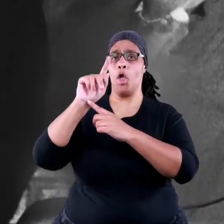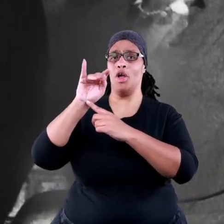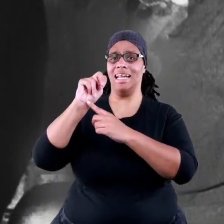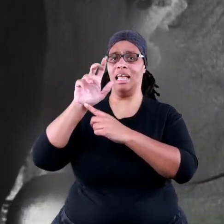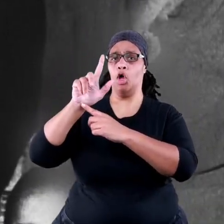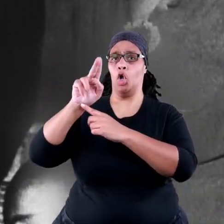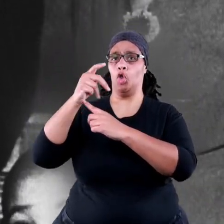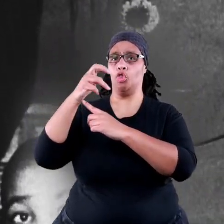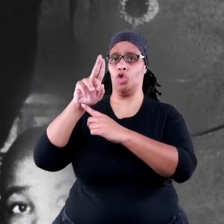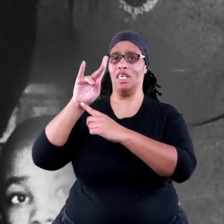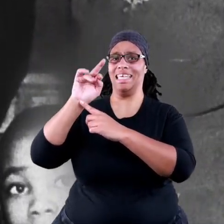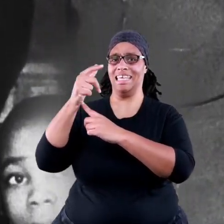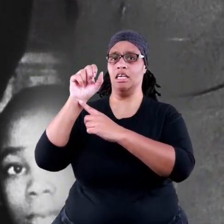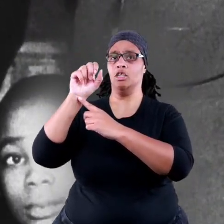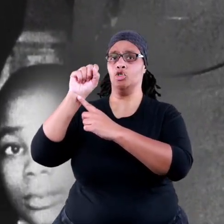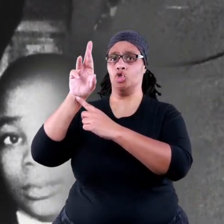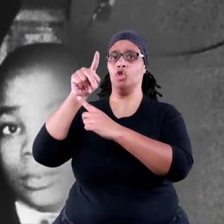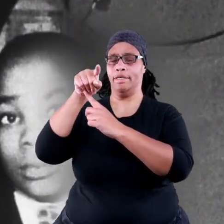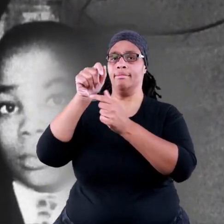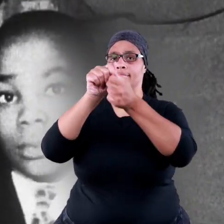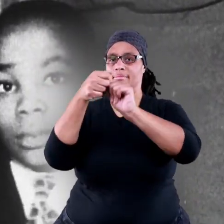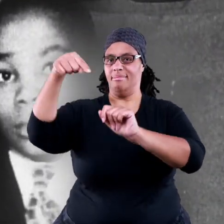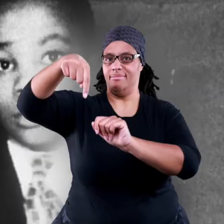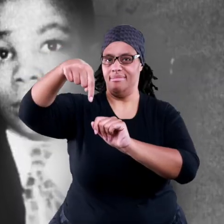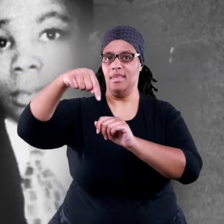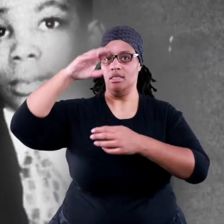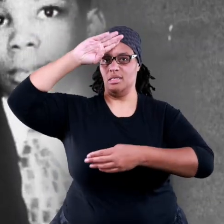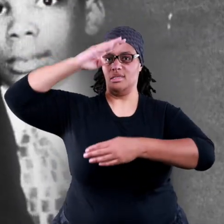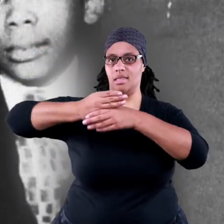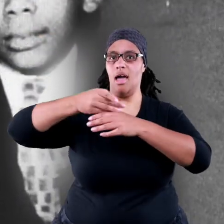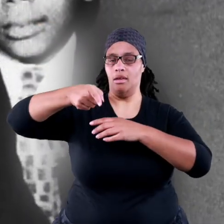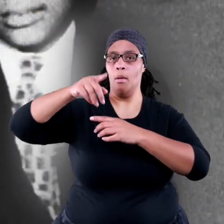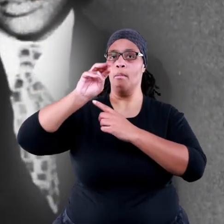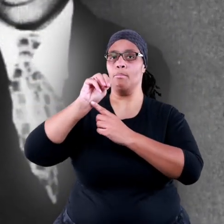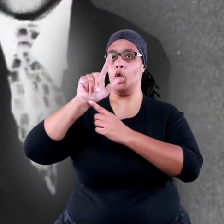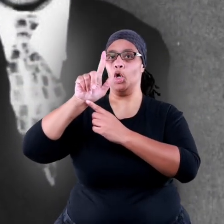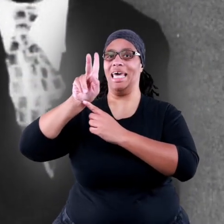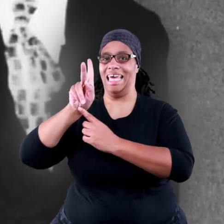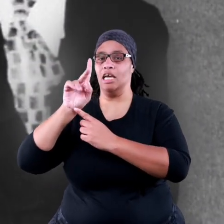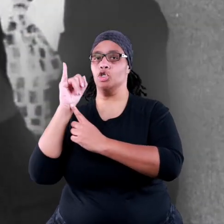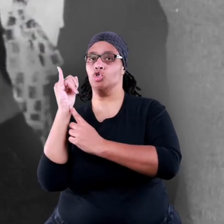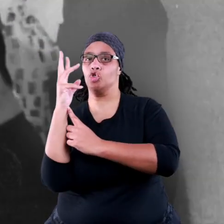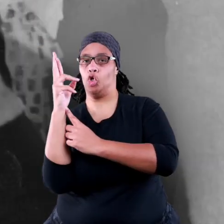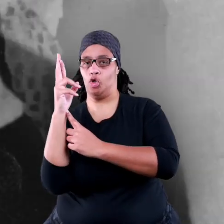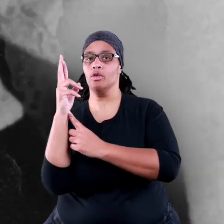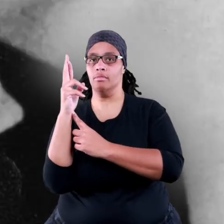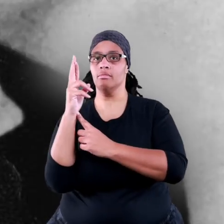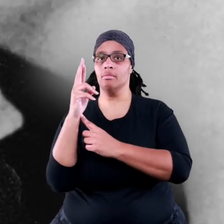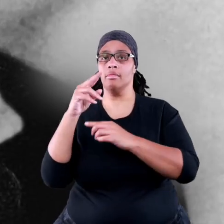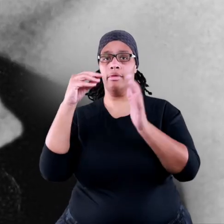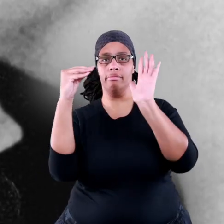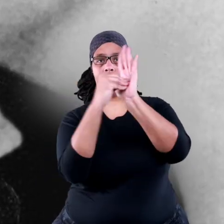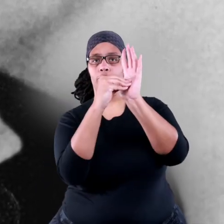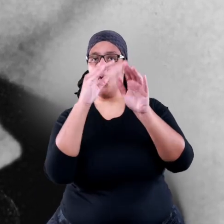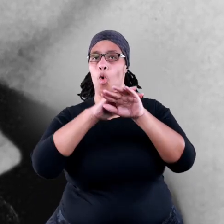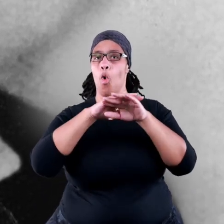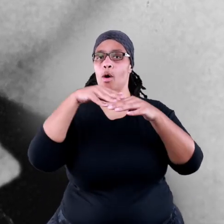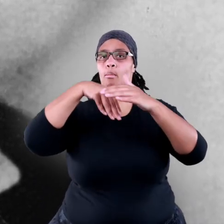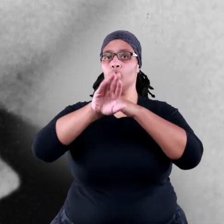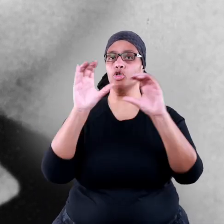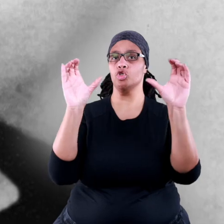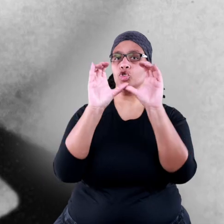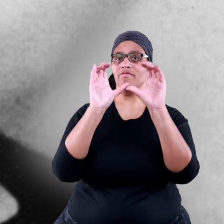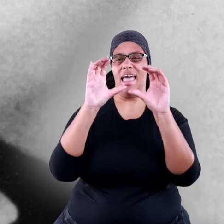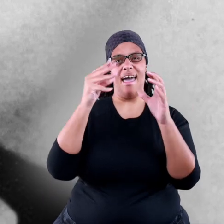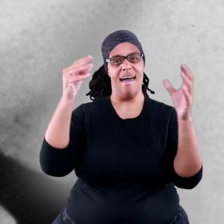Luther King Sr. also changed the name of his son Michael to Martin Luther King Jr. He had it changed on his birth